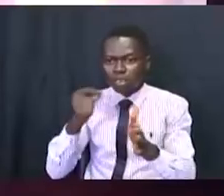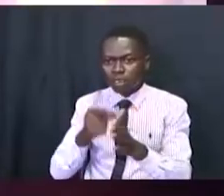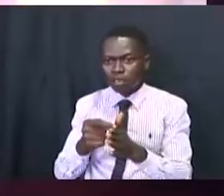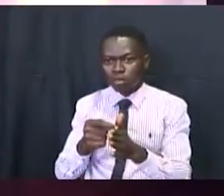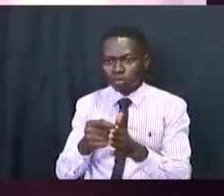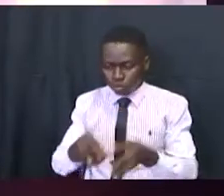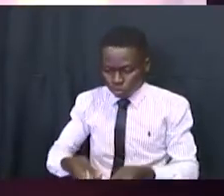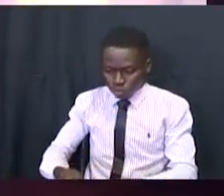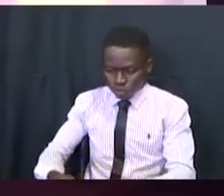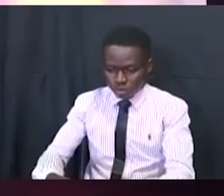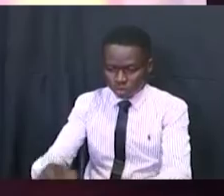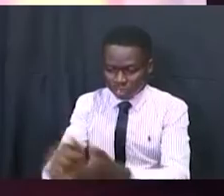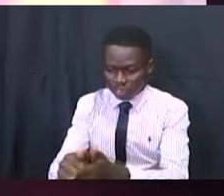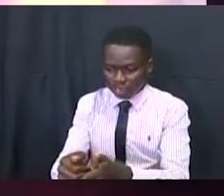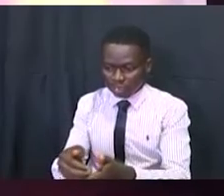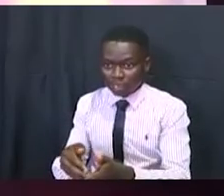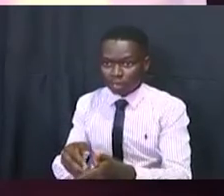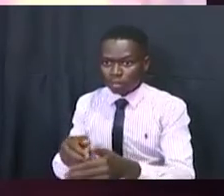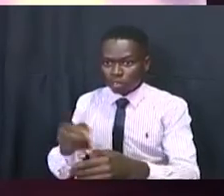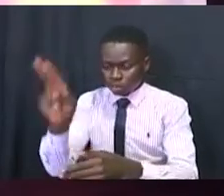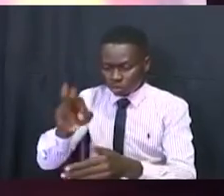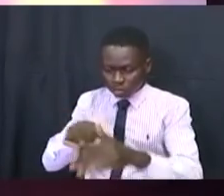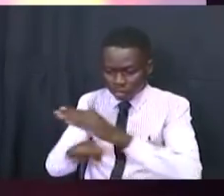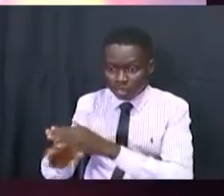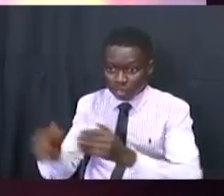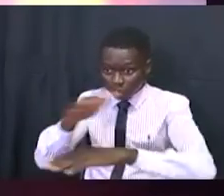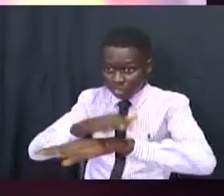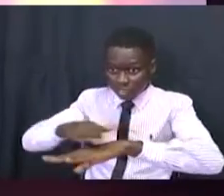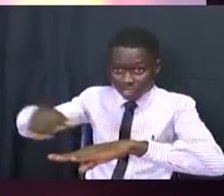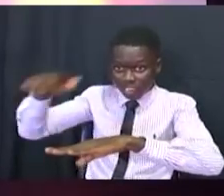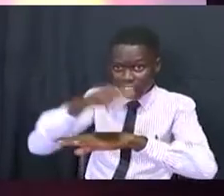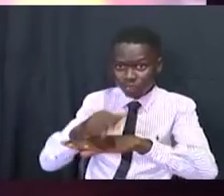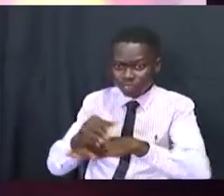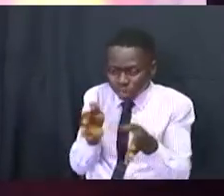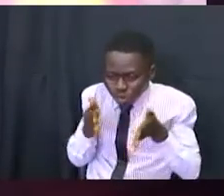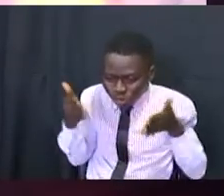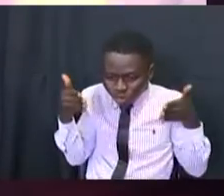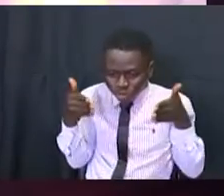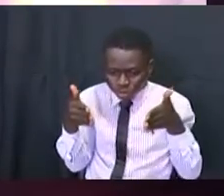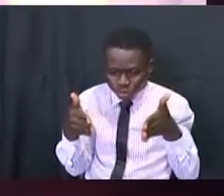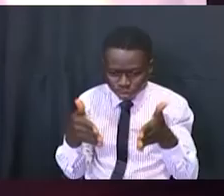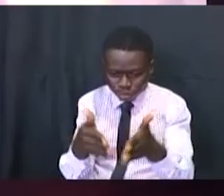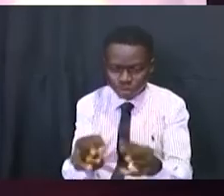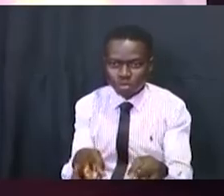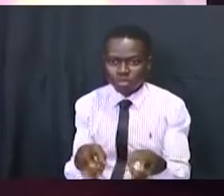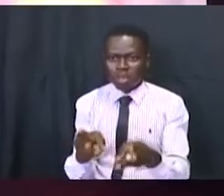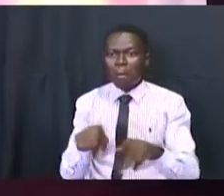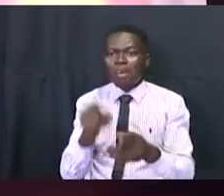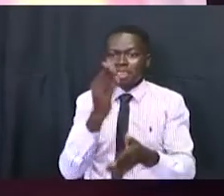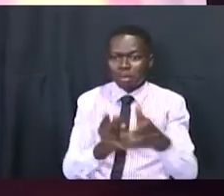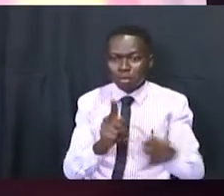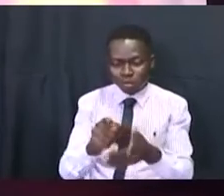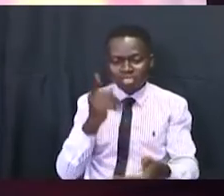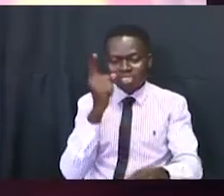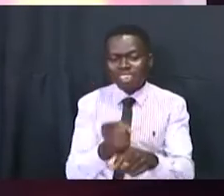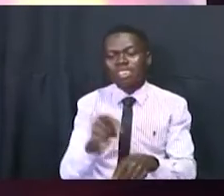to heaven is a narrow way. But some of you walk carelessly, throw your hands about. That is not how Christians walk on the planet